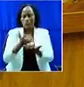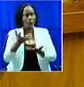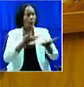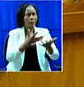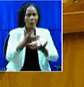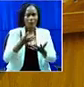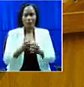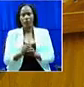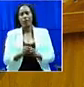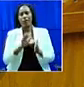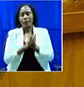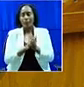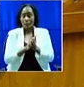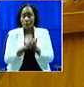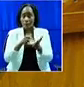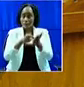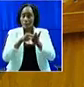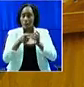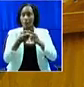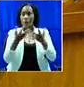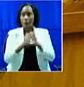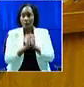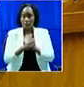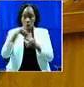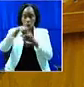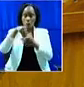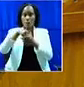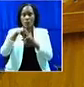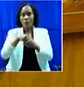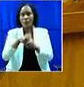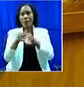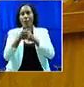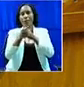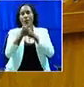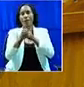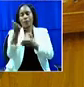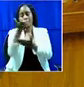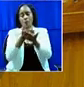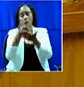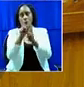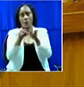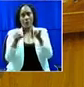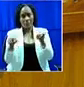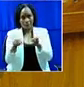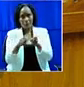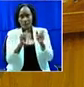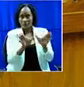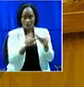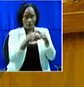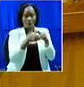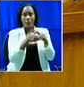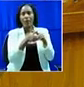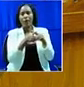on the contributions of the leading economists who make up the Presidential Economic Advisory